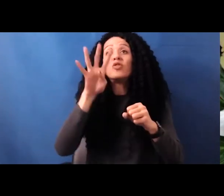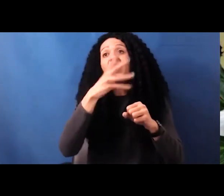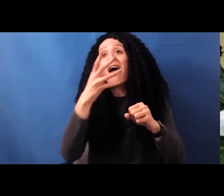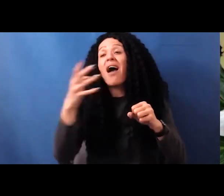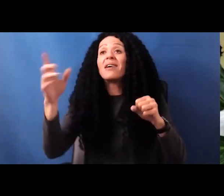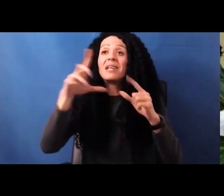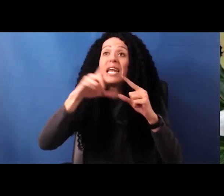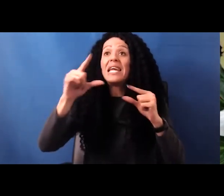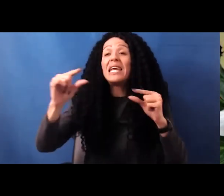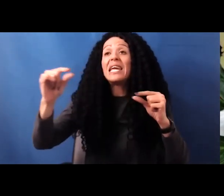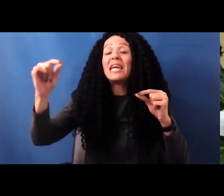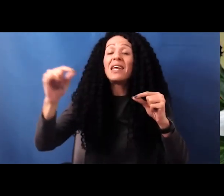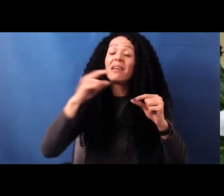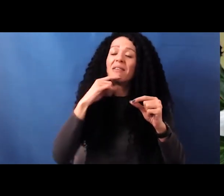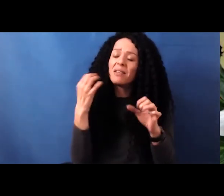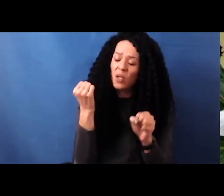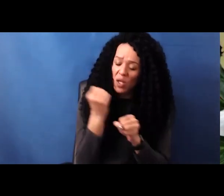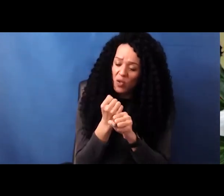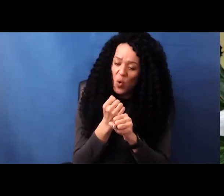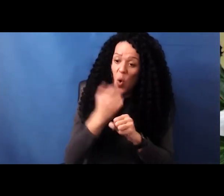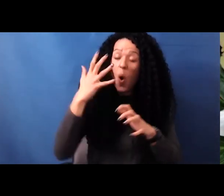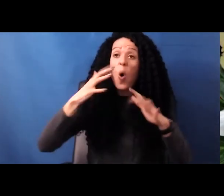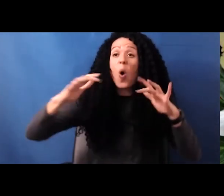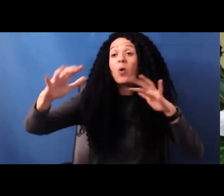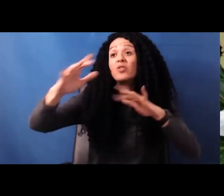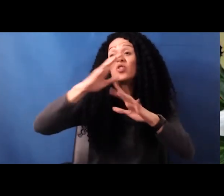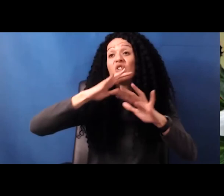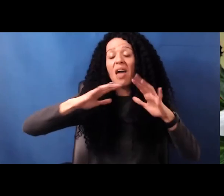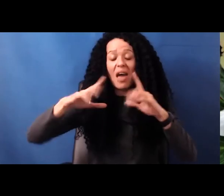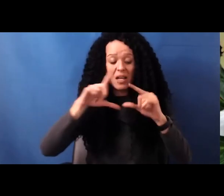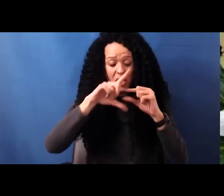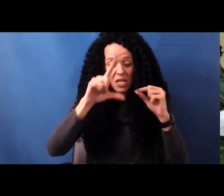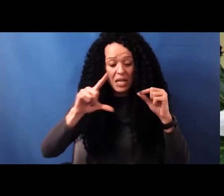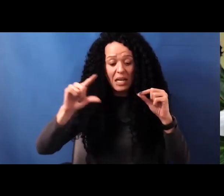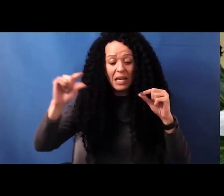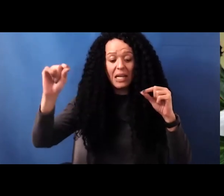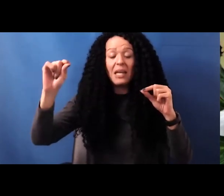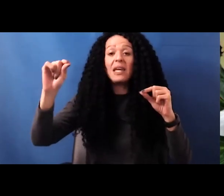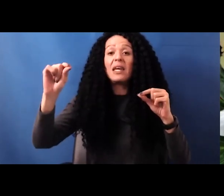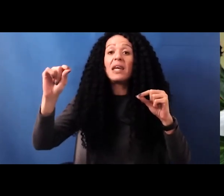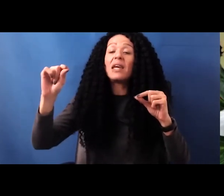Checkered leaves, it's gold checkered leaves.